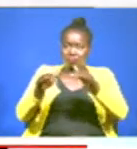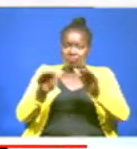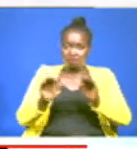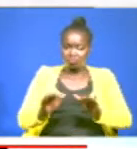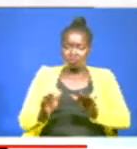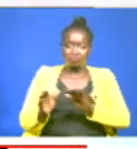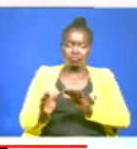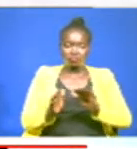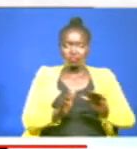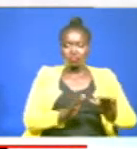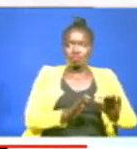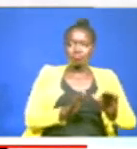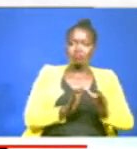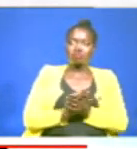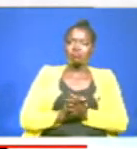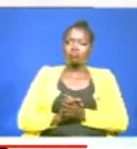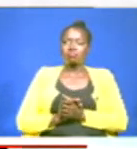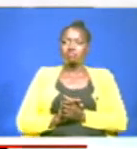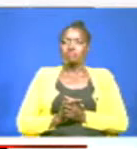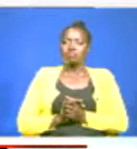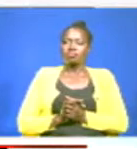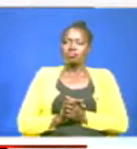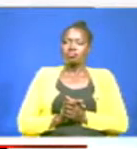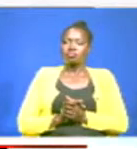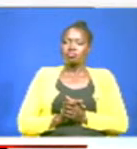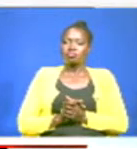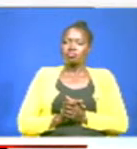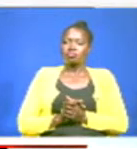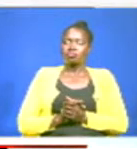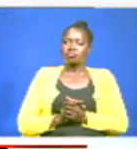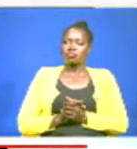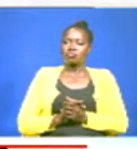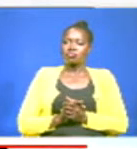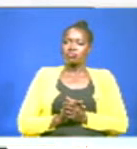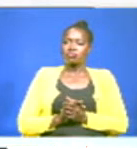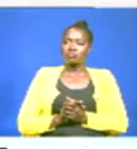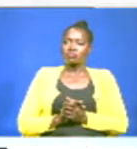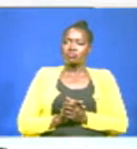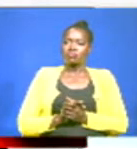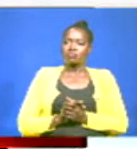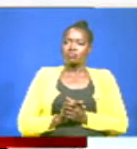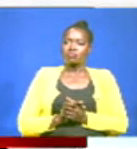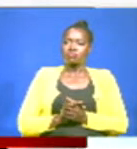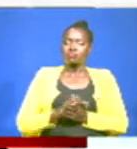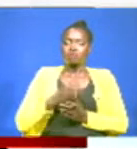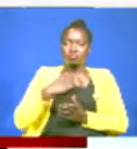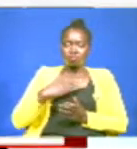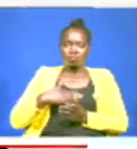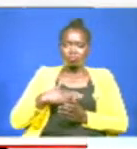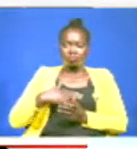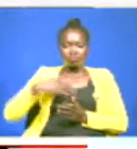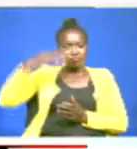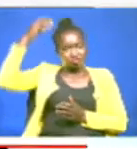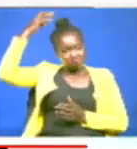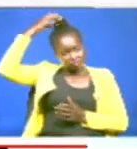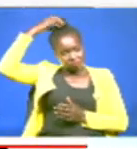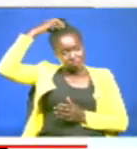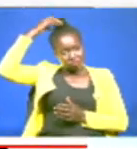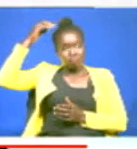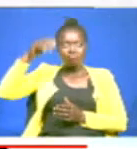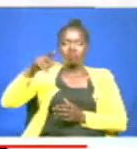Now, let's move on to another story. The body of the late Pope Emeritus